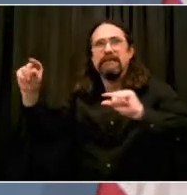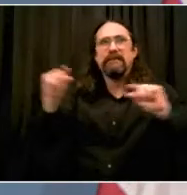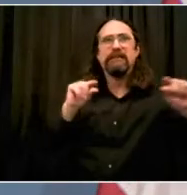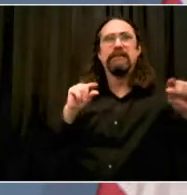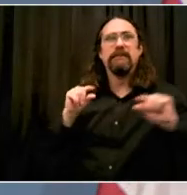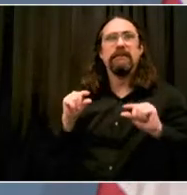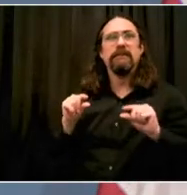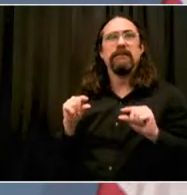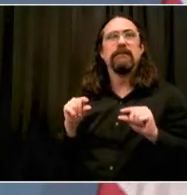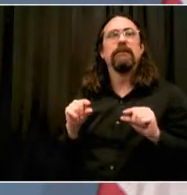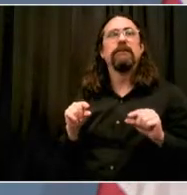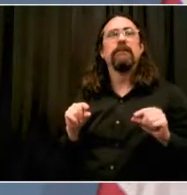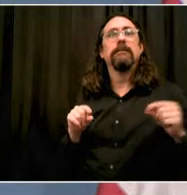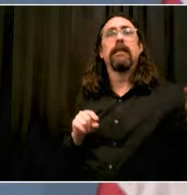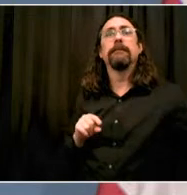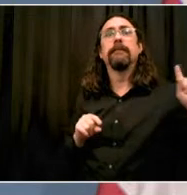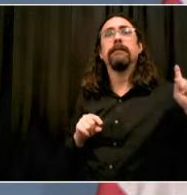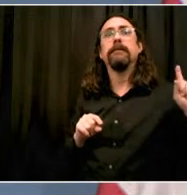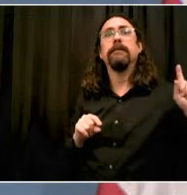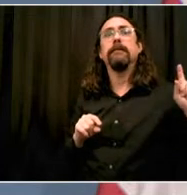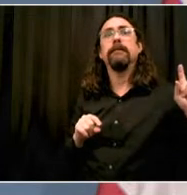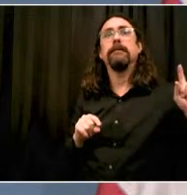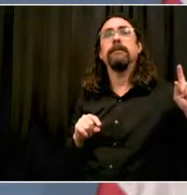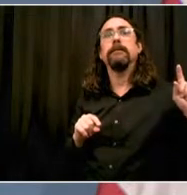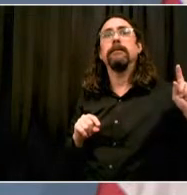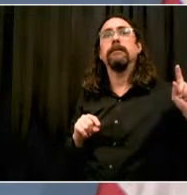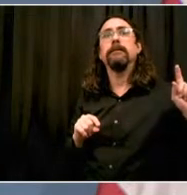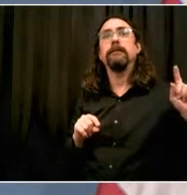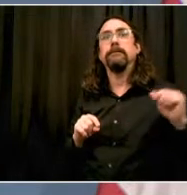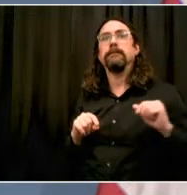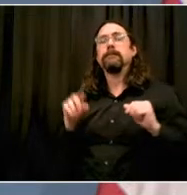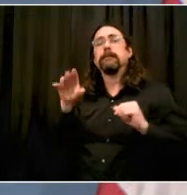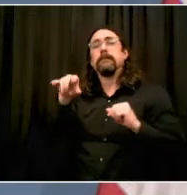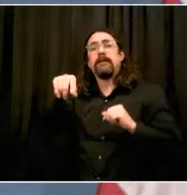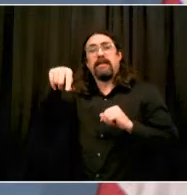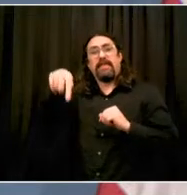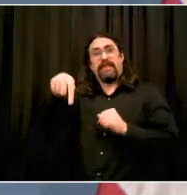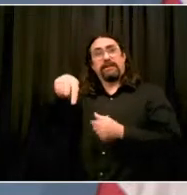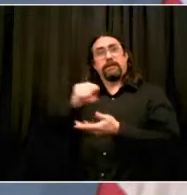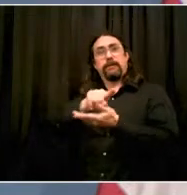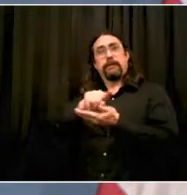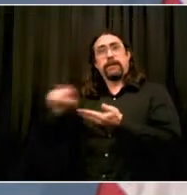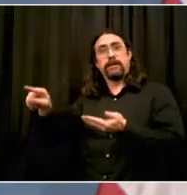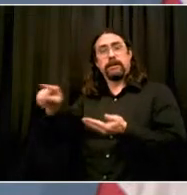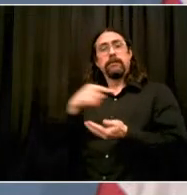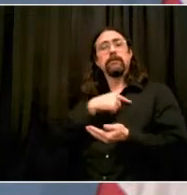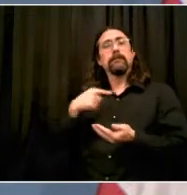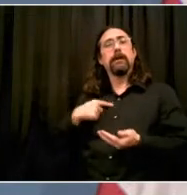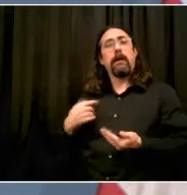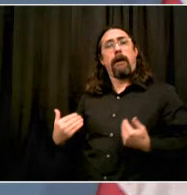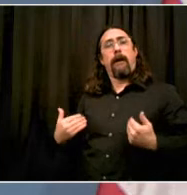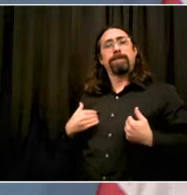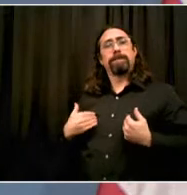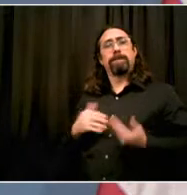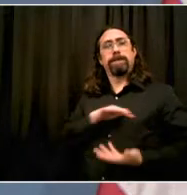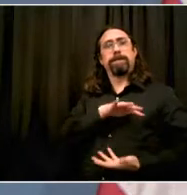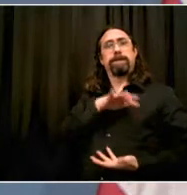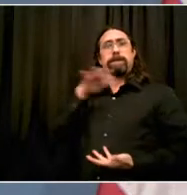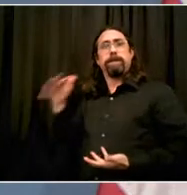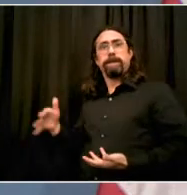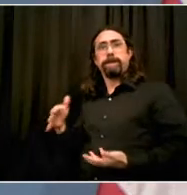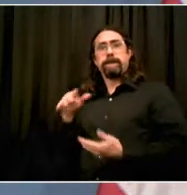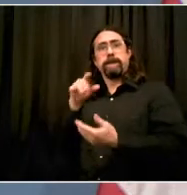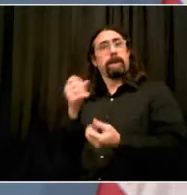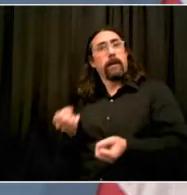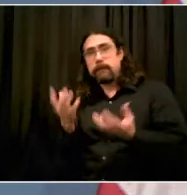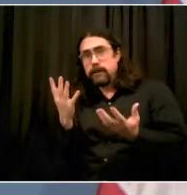schools. So we're getting those devices out as soon as we get them. We get them set up. We have the LTE cards installed. So that